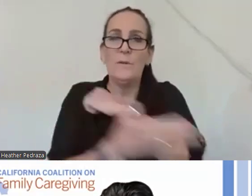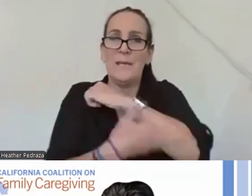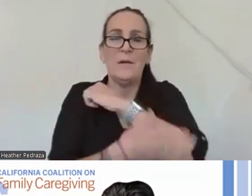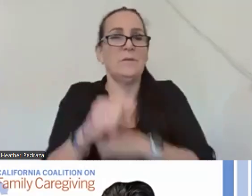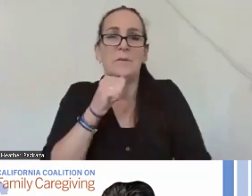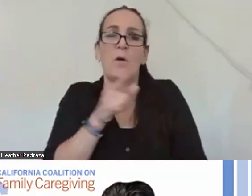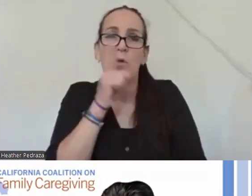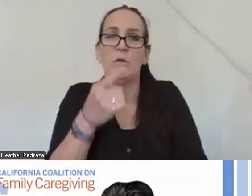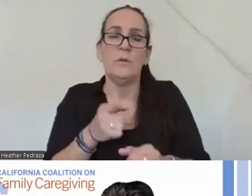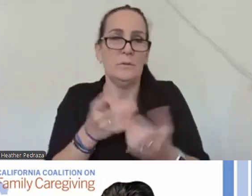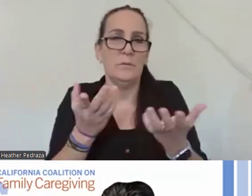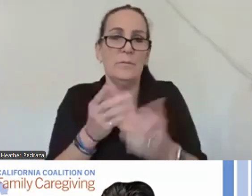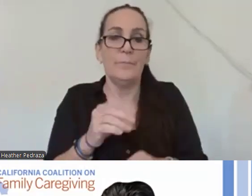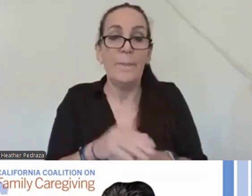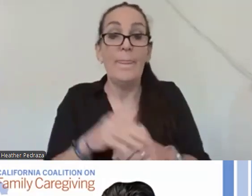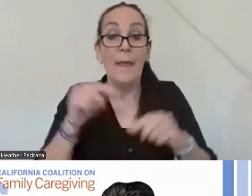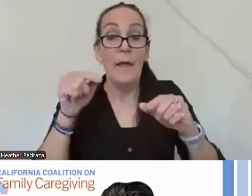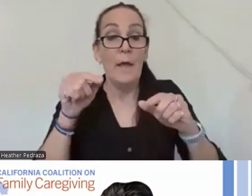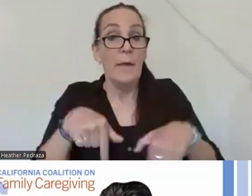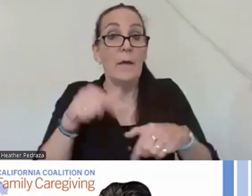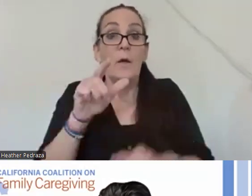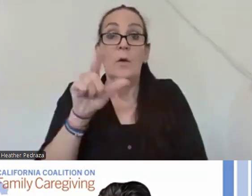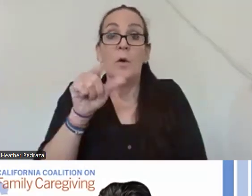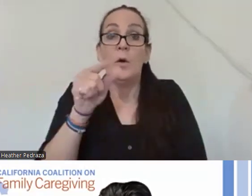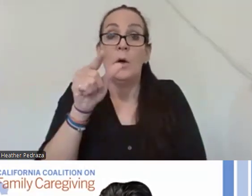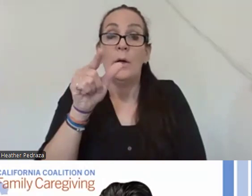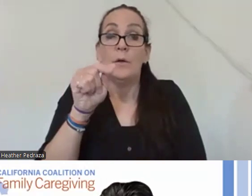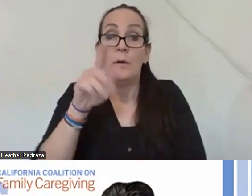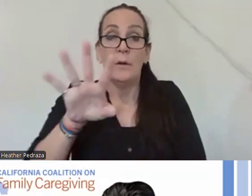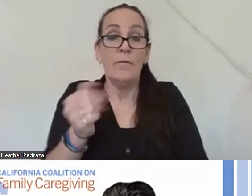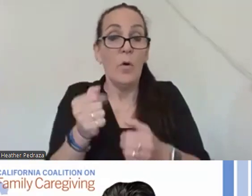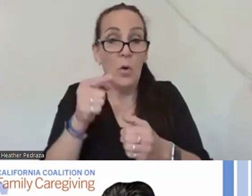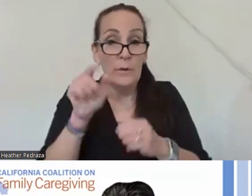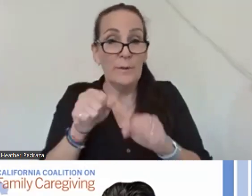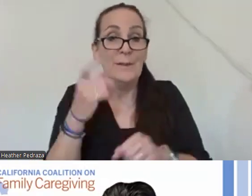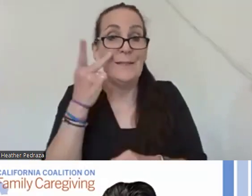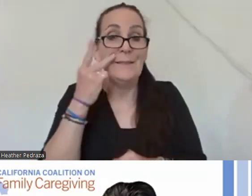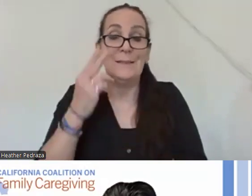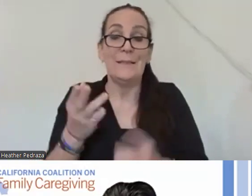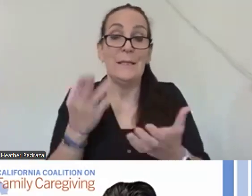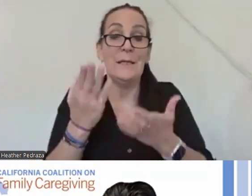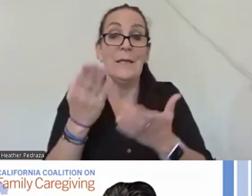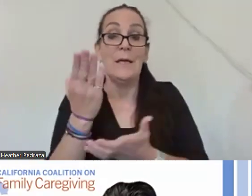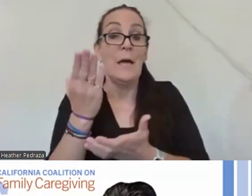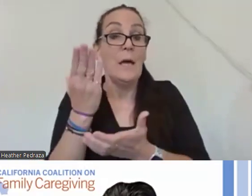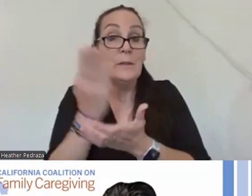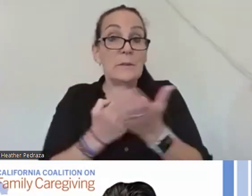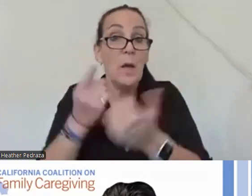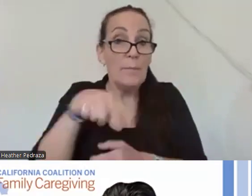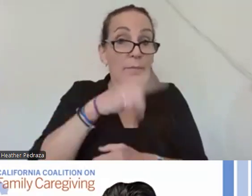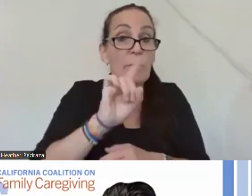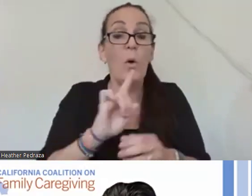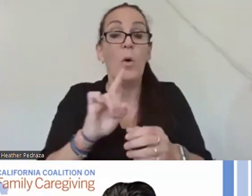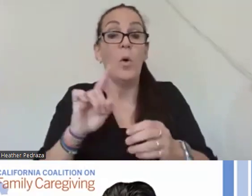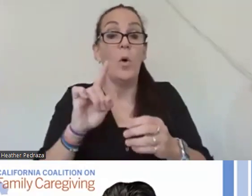data is that and this is the 2024 data, high service provision was clustered in maybe a dozen counties. And I'm not going to shout out names,